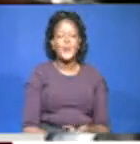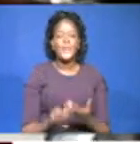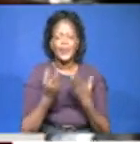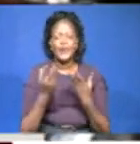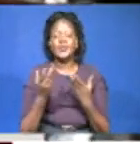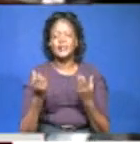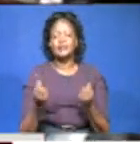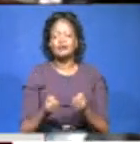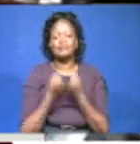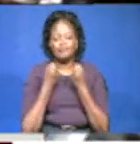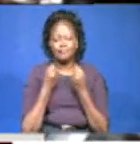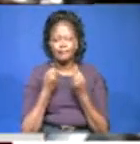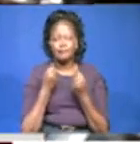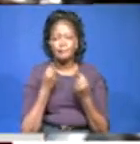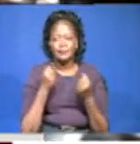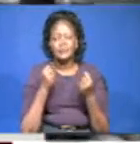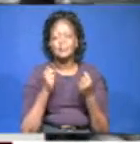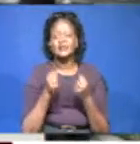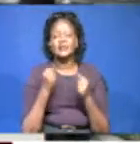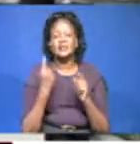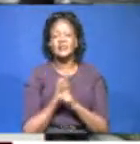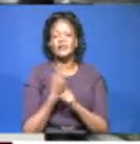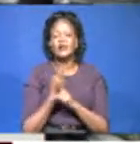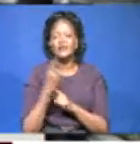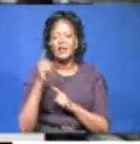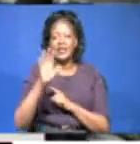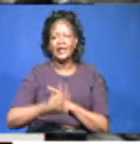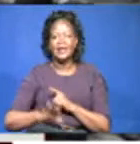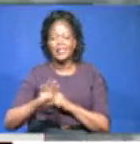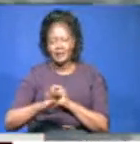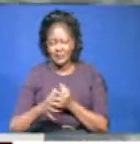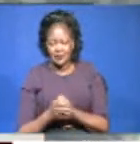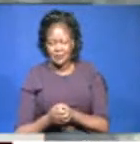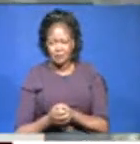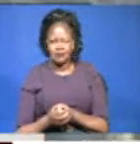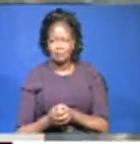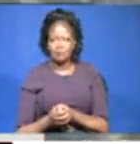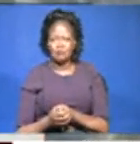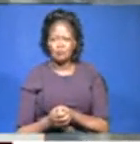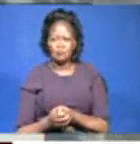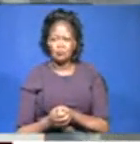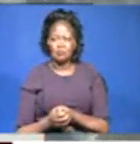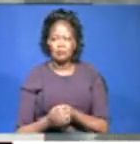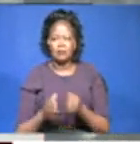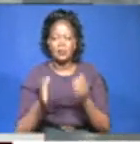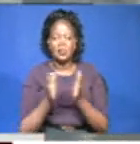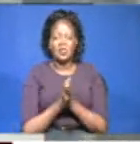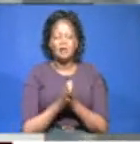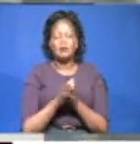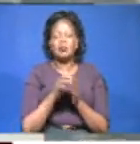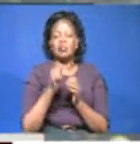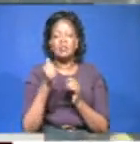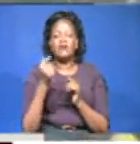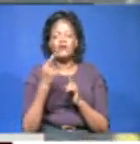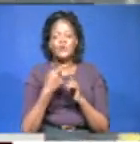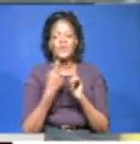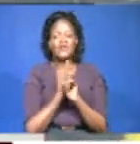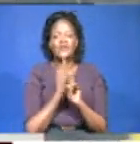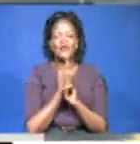region, as well as Dnipropetrovsk and Zaporizhia in the southeast, and Lviv in western Ukraine.